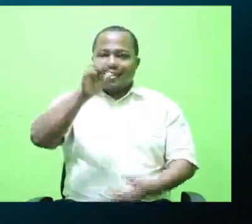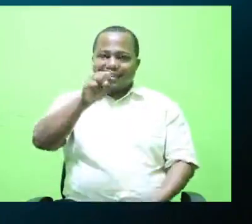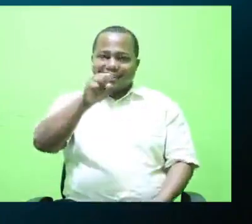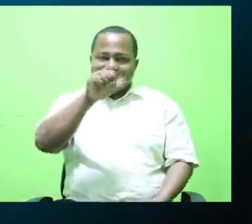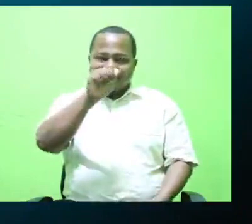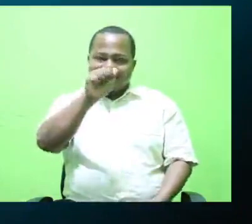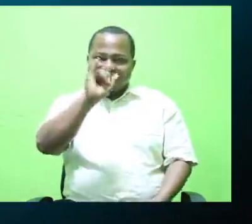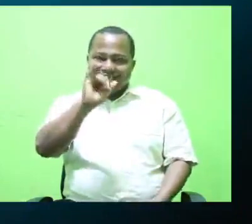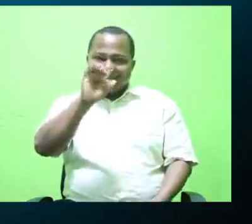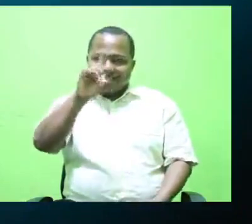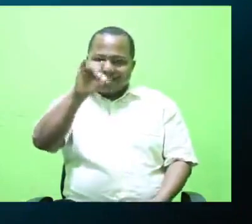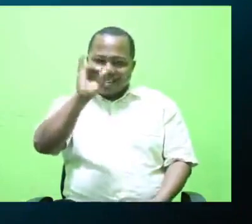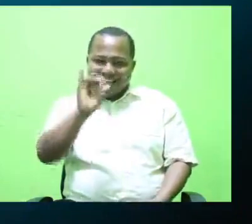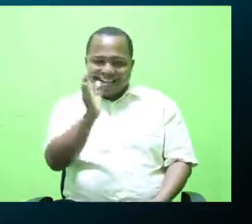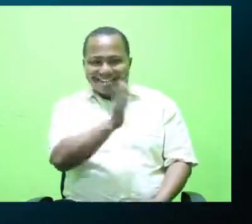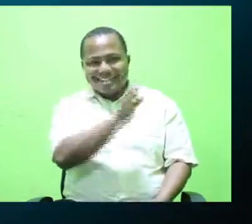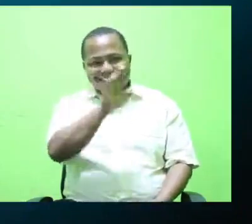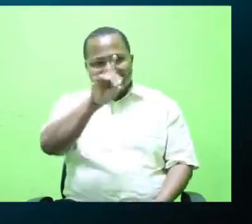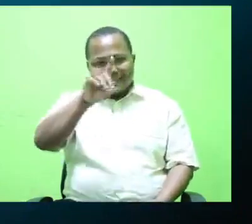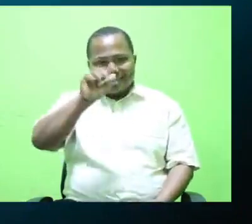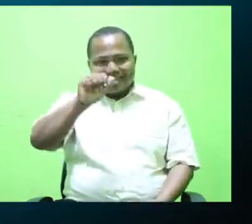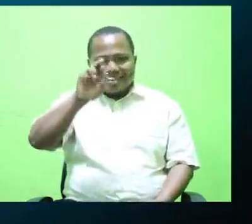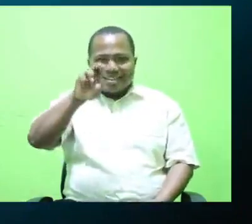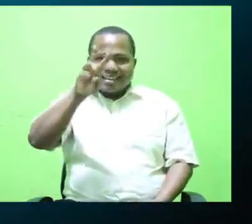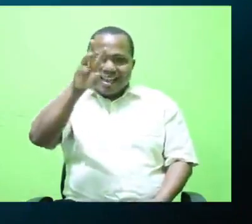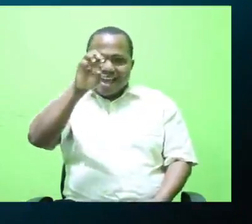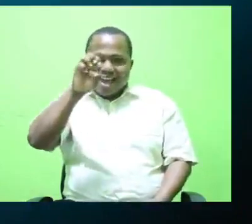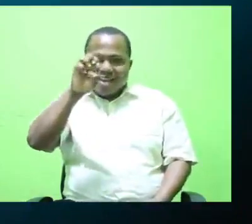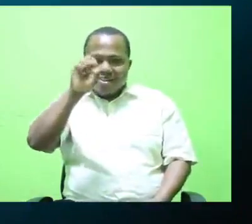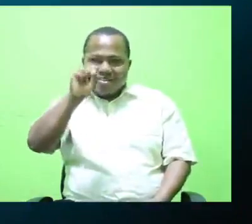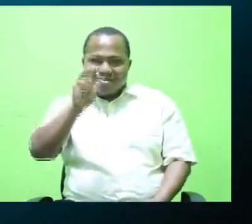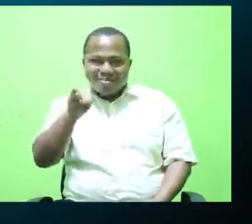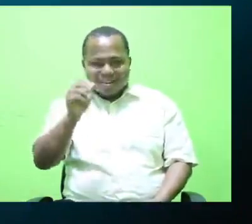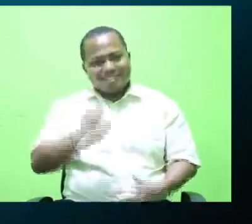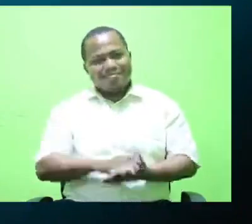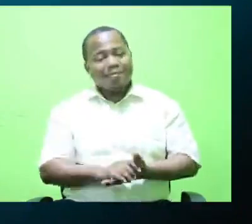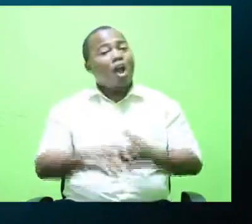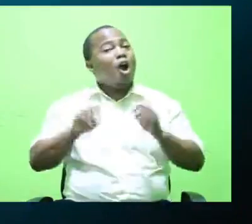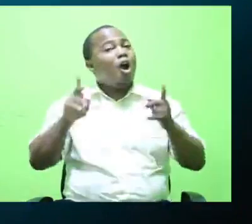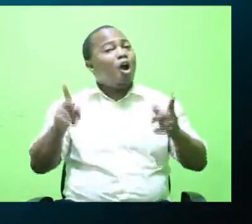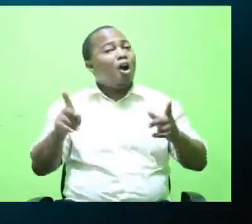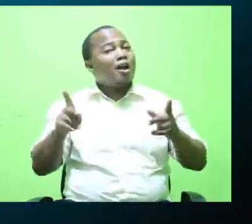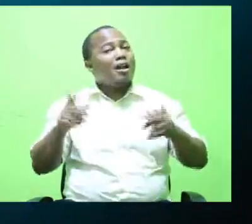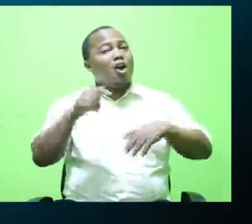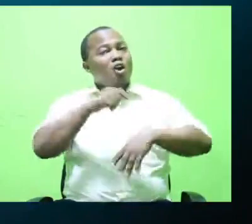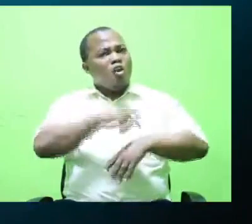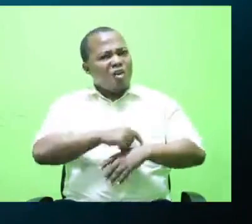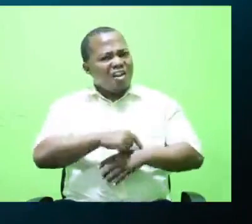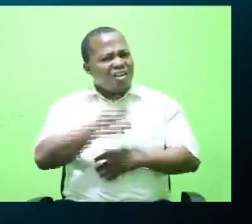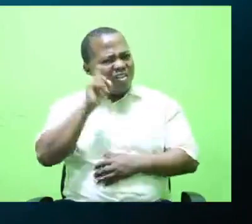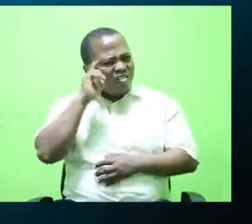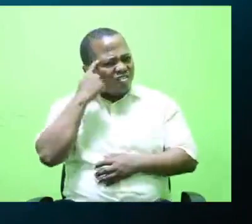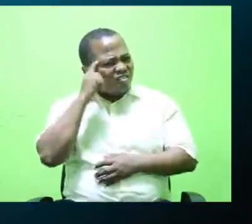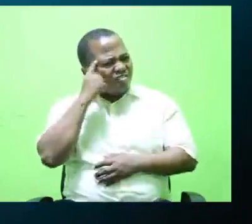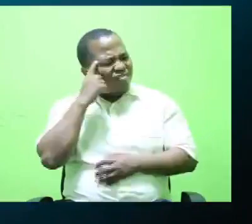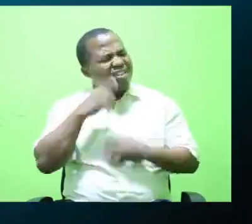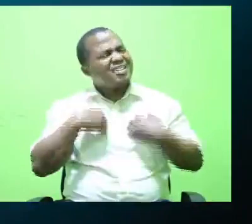Mr. Darish. My dear students, when you feel tired,